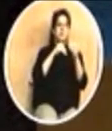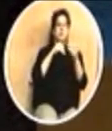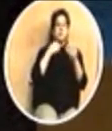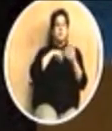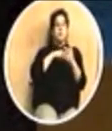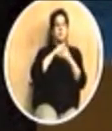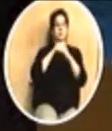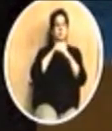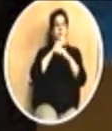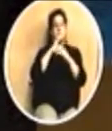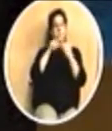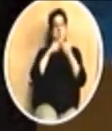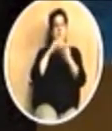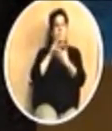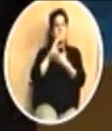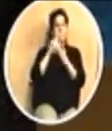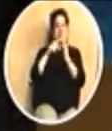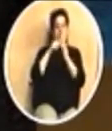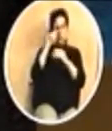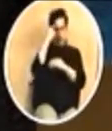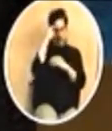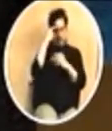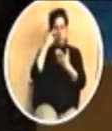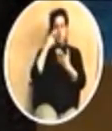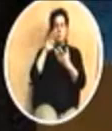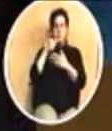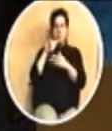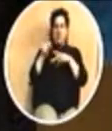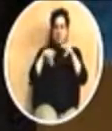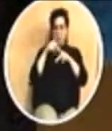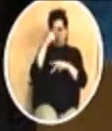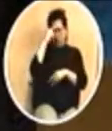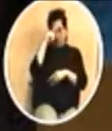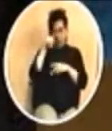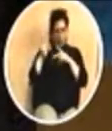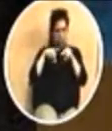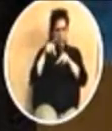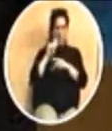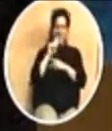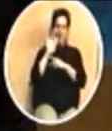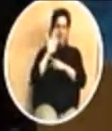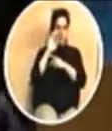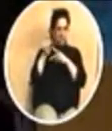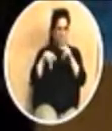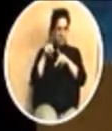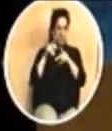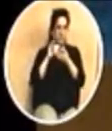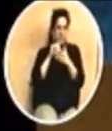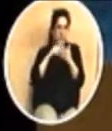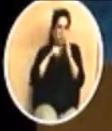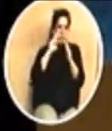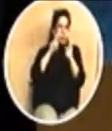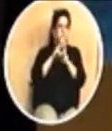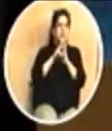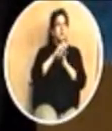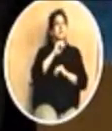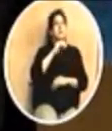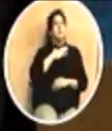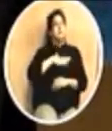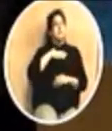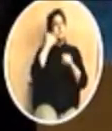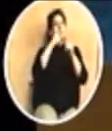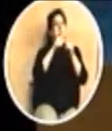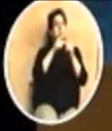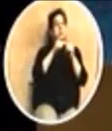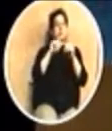right of this government to survive by the people, for the people, and of the people. That's what you're witnessing. So please keep in mind,